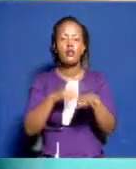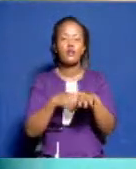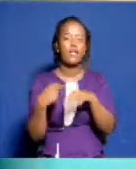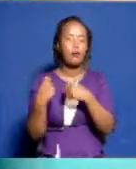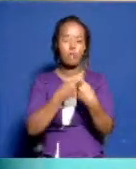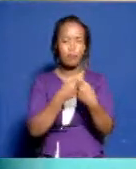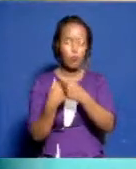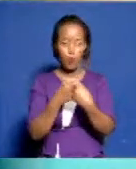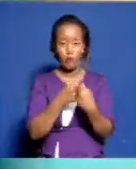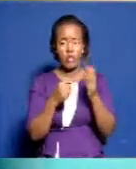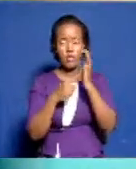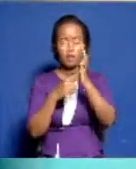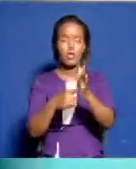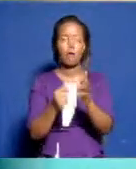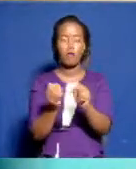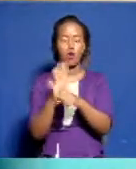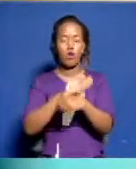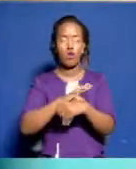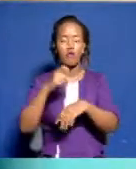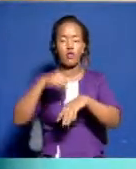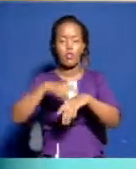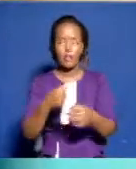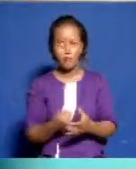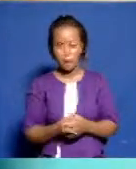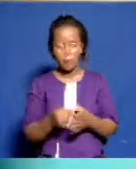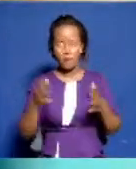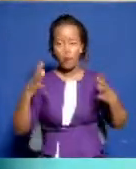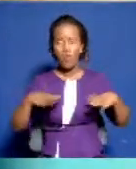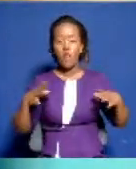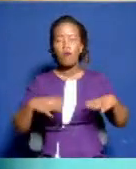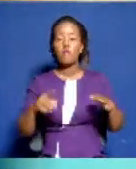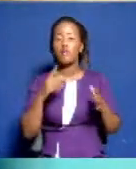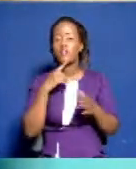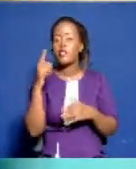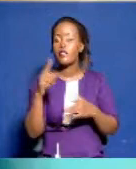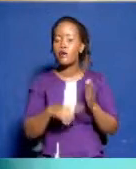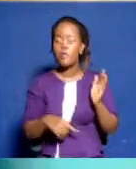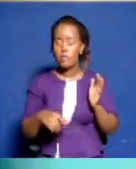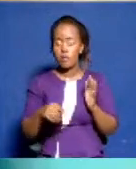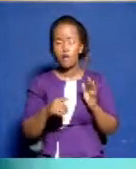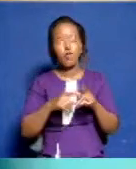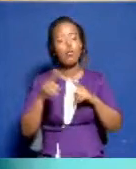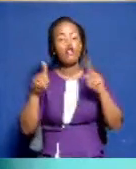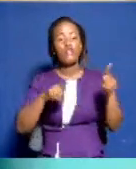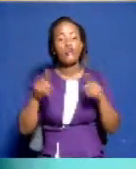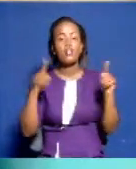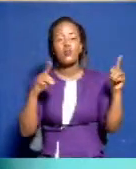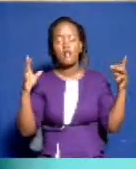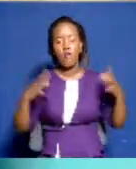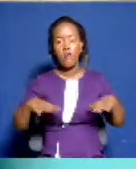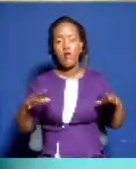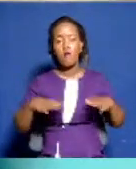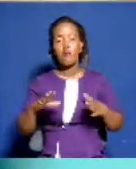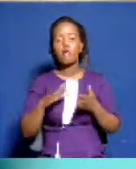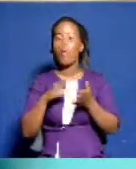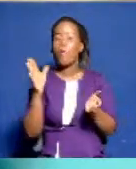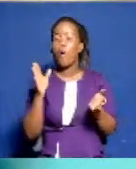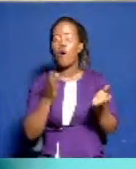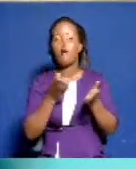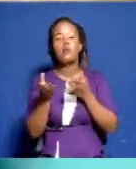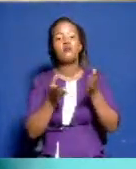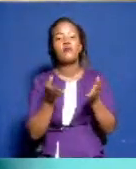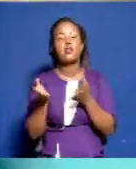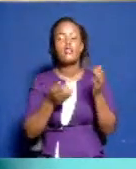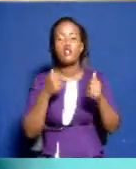the COVID-19 pandemic time. The traders say with the drop on tourists owing to the COVID-19 pandemic, their businesses, which